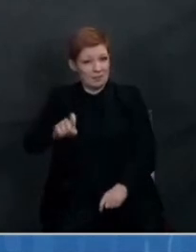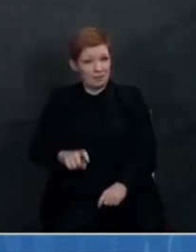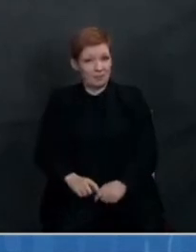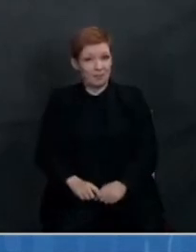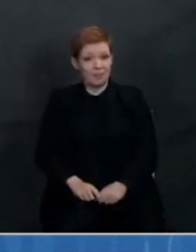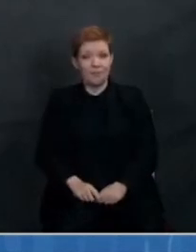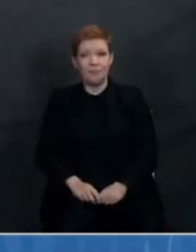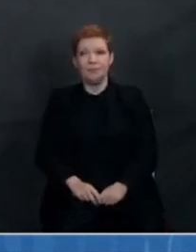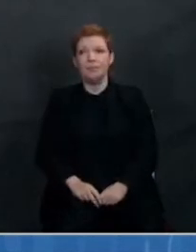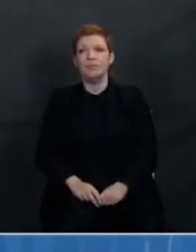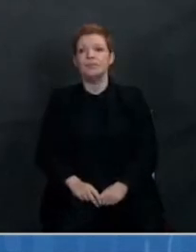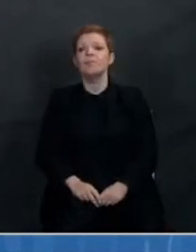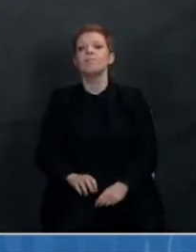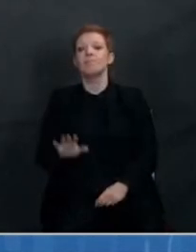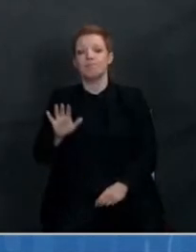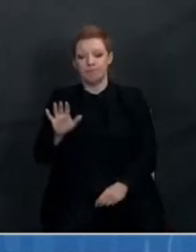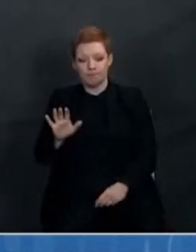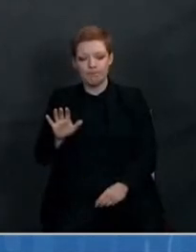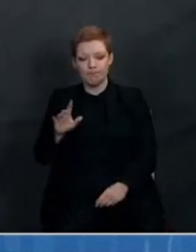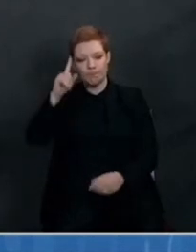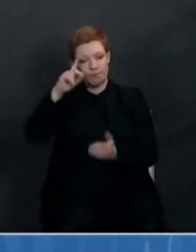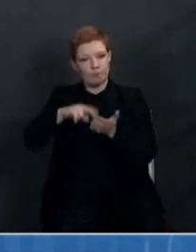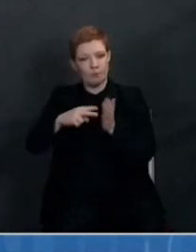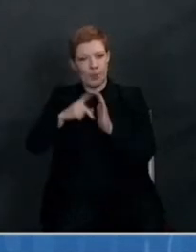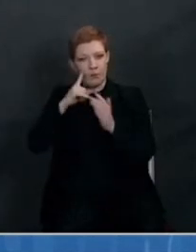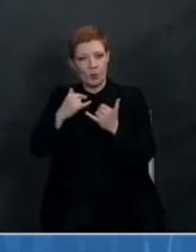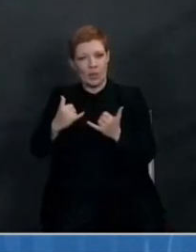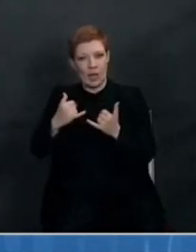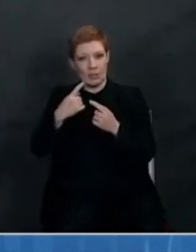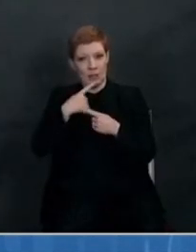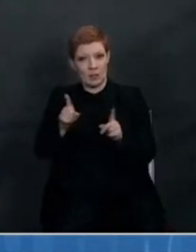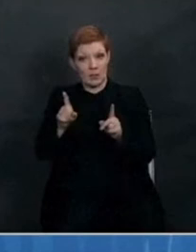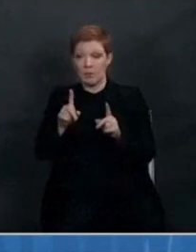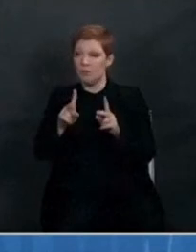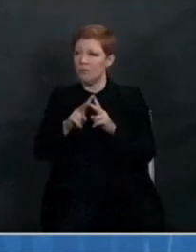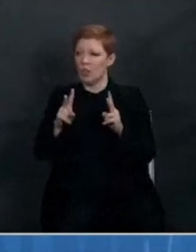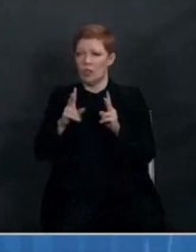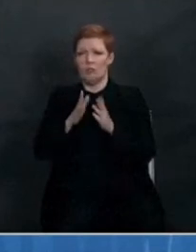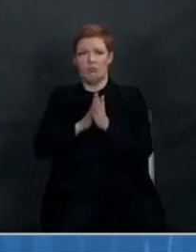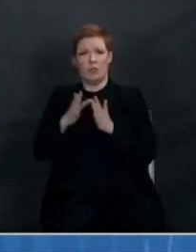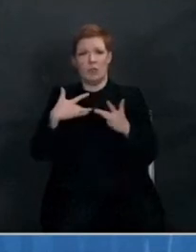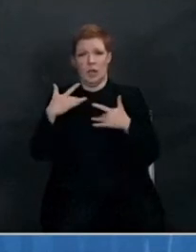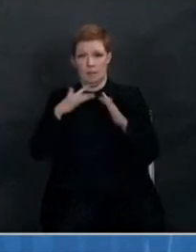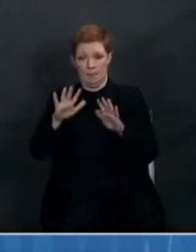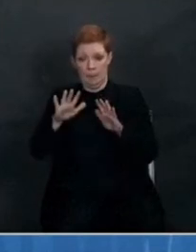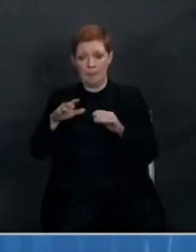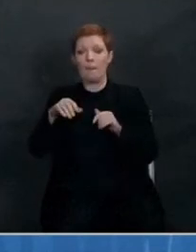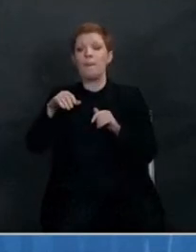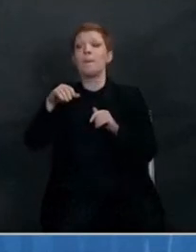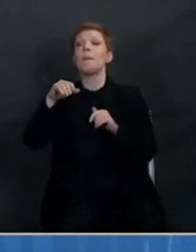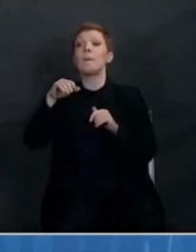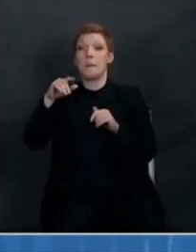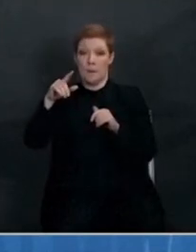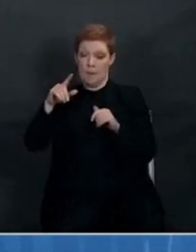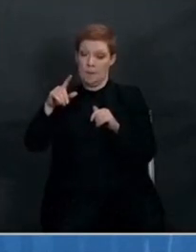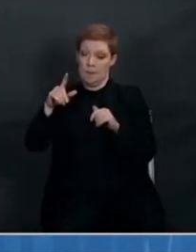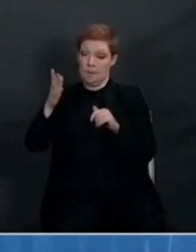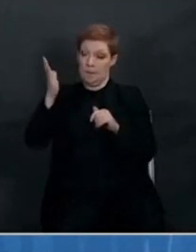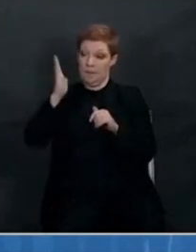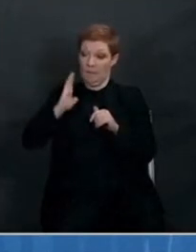So look, the purpose of today's announcement, which is very exciting, is to move to mass production and scale.